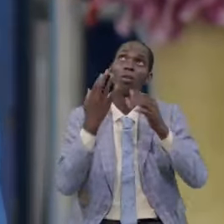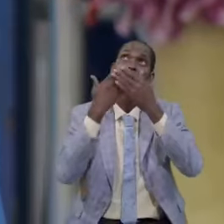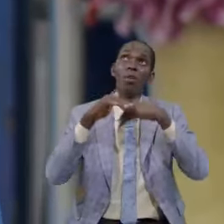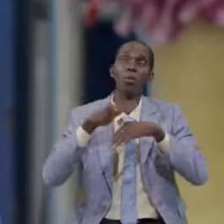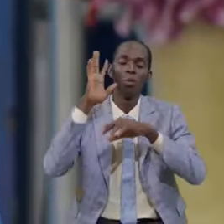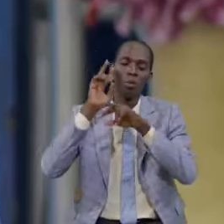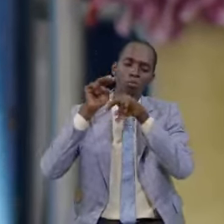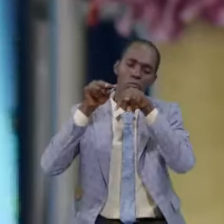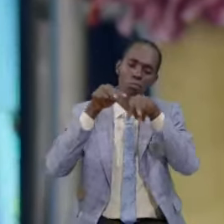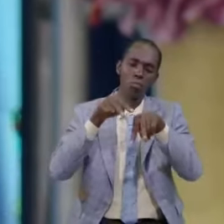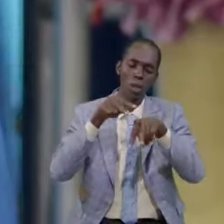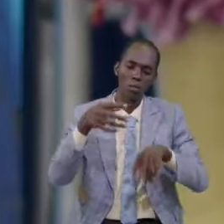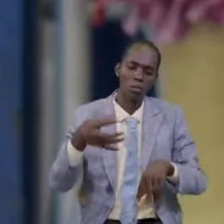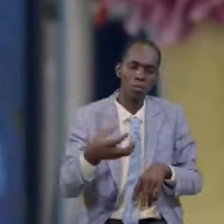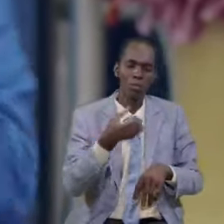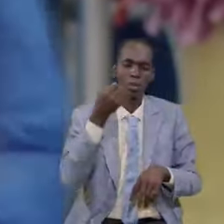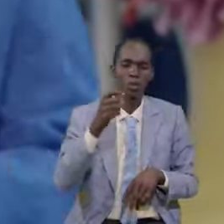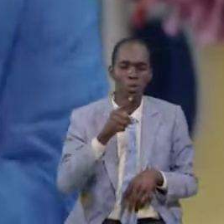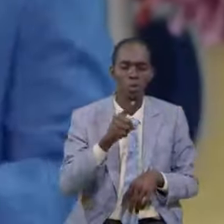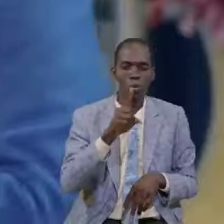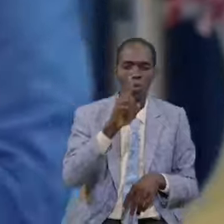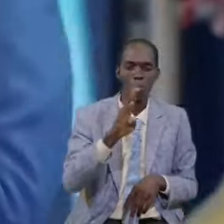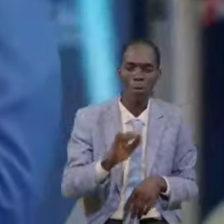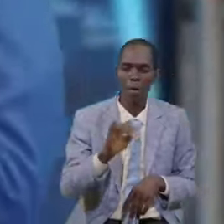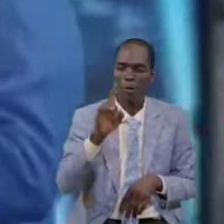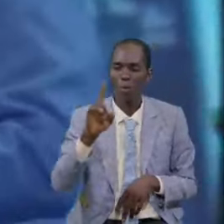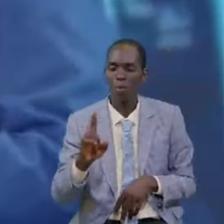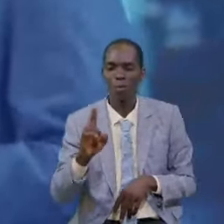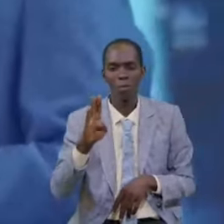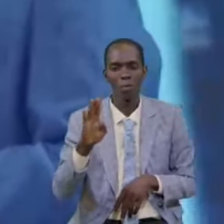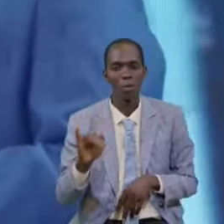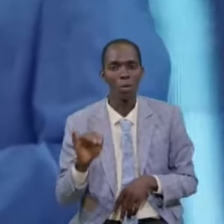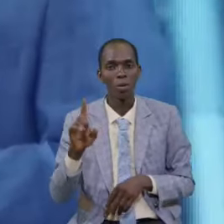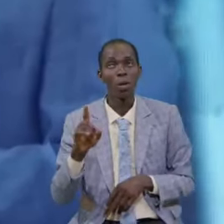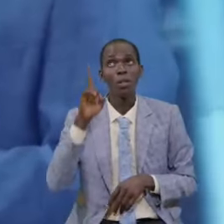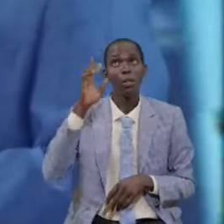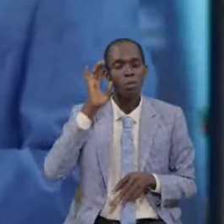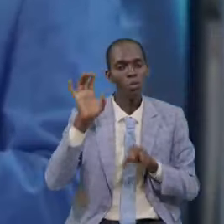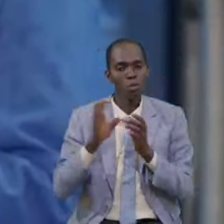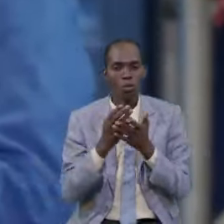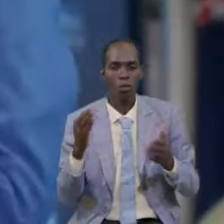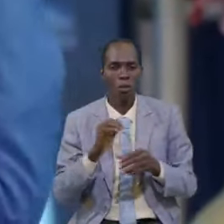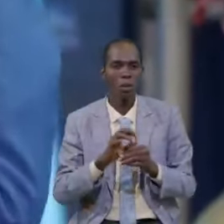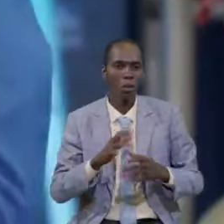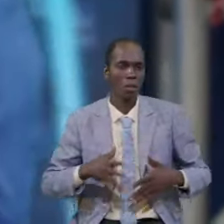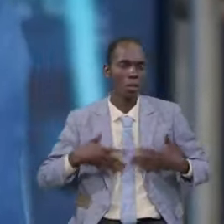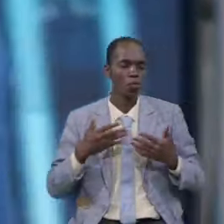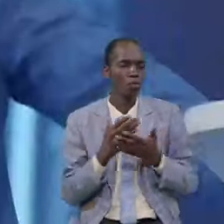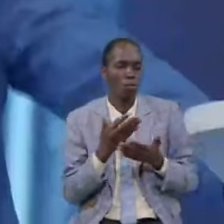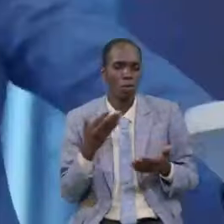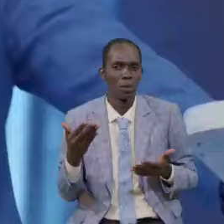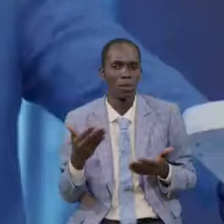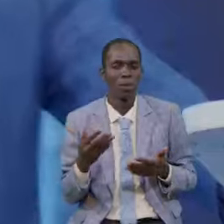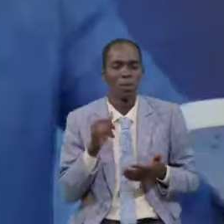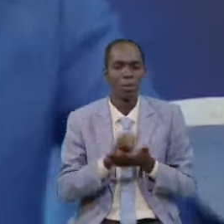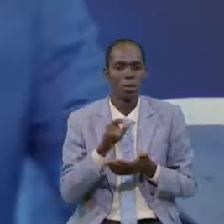one by one, and it will do something in your life, something unforgettable.